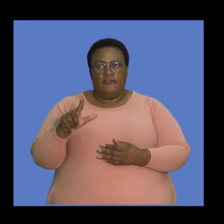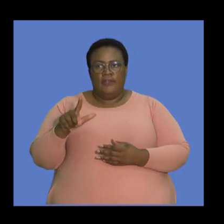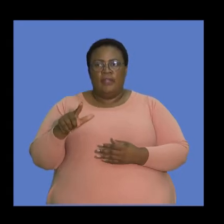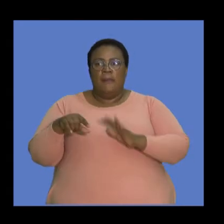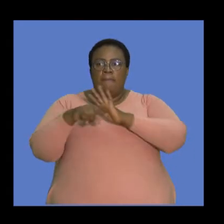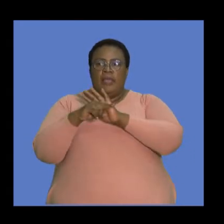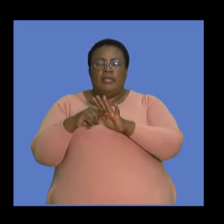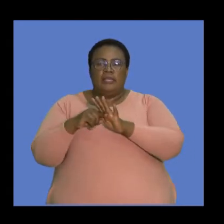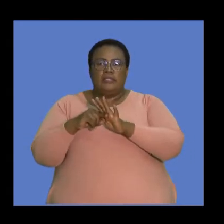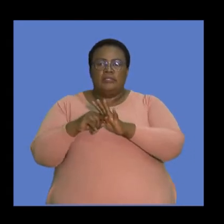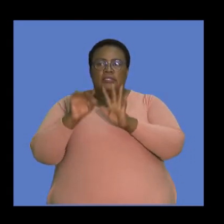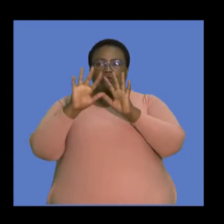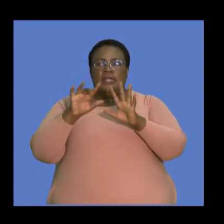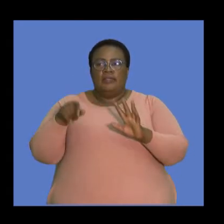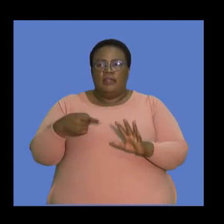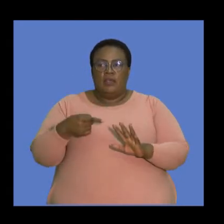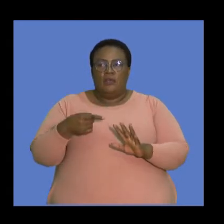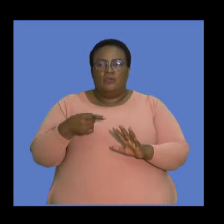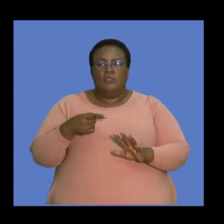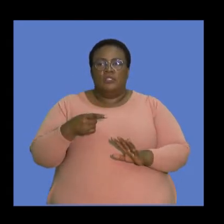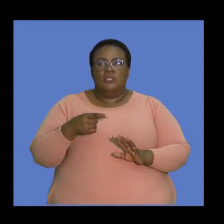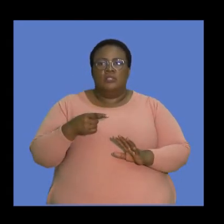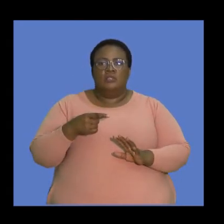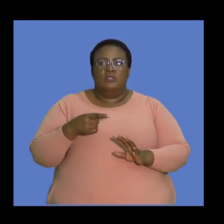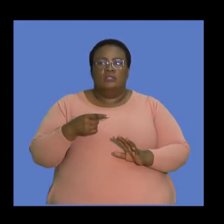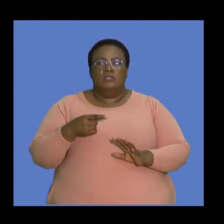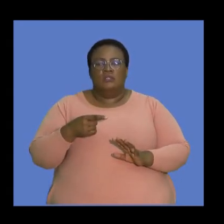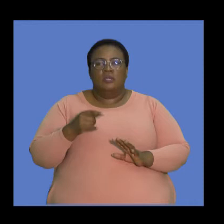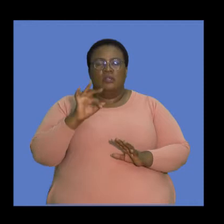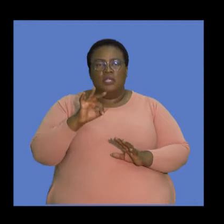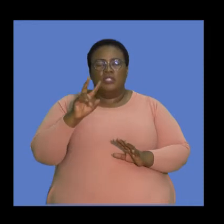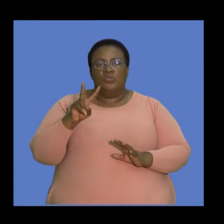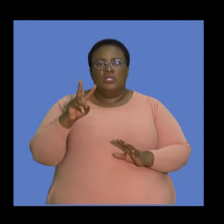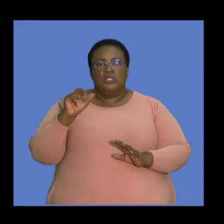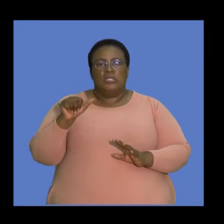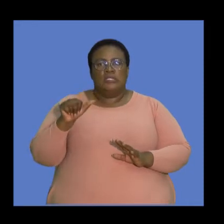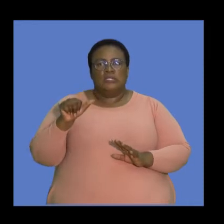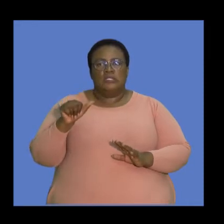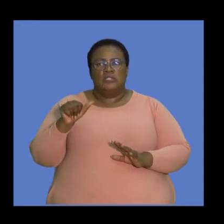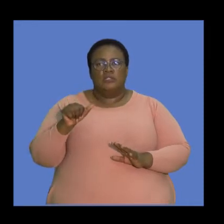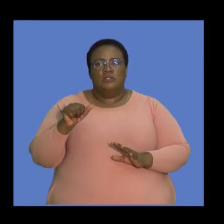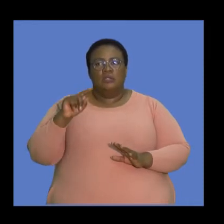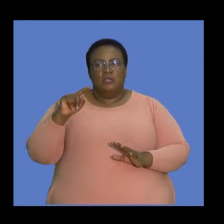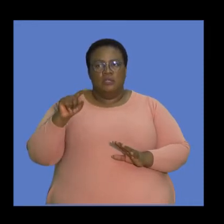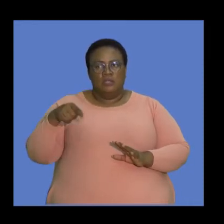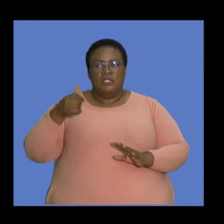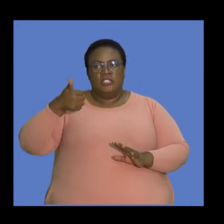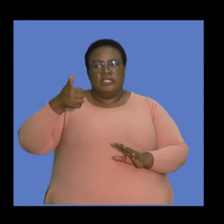16,237 cents, and minus that amount there, which is